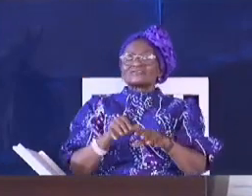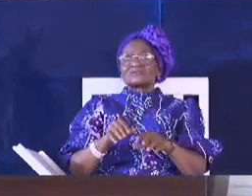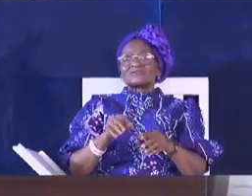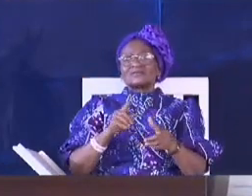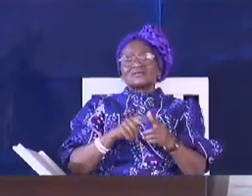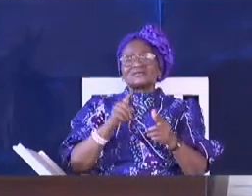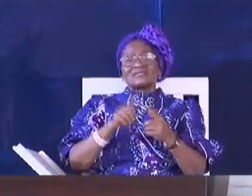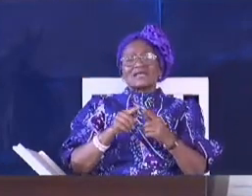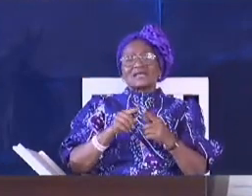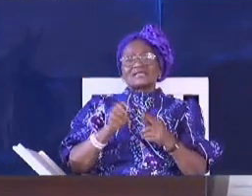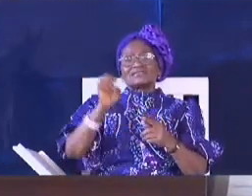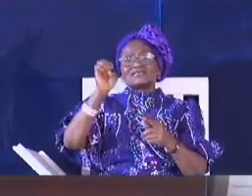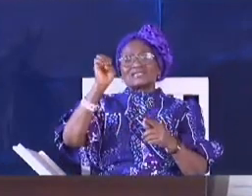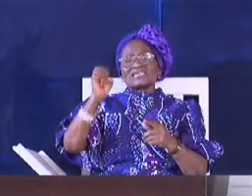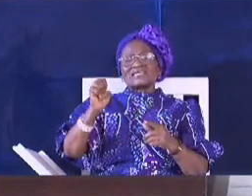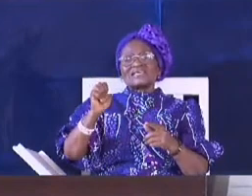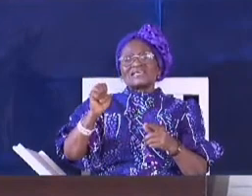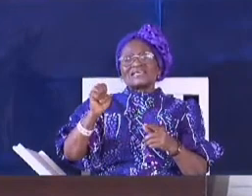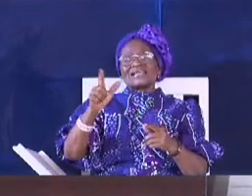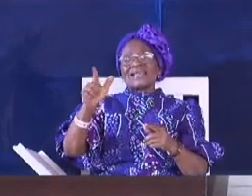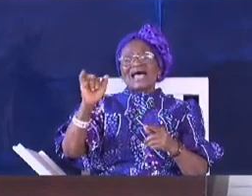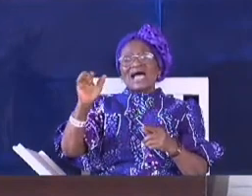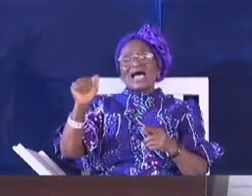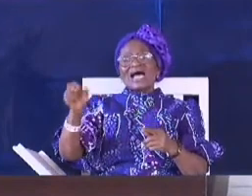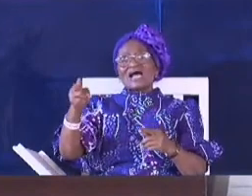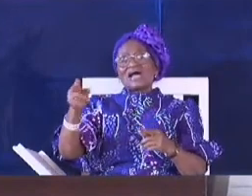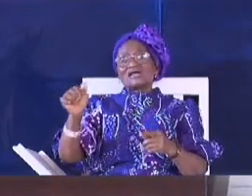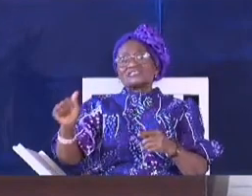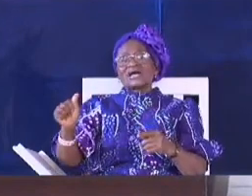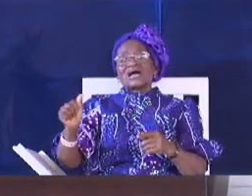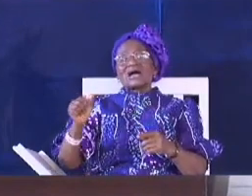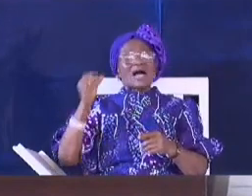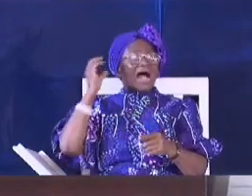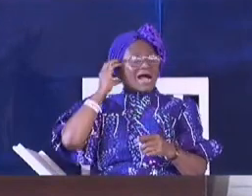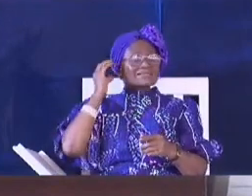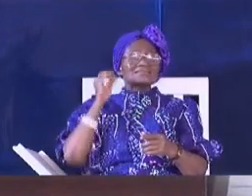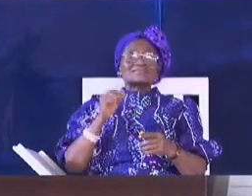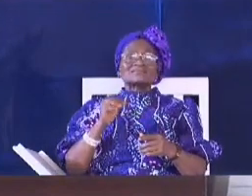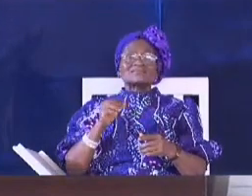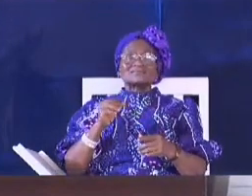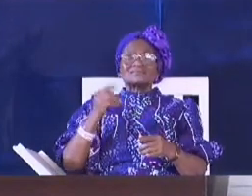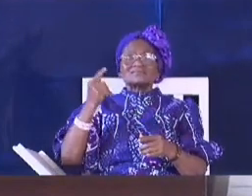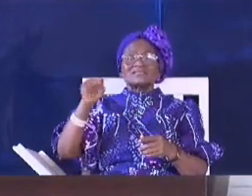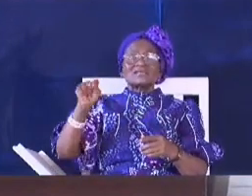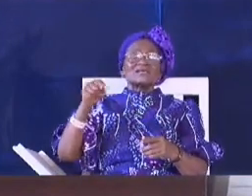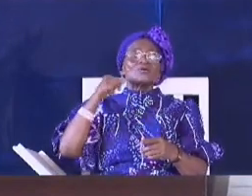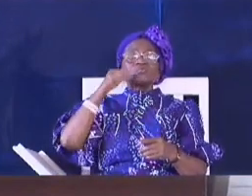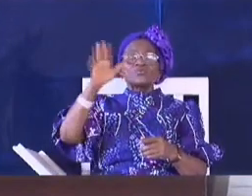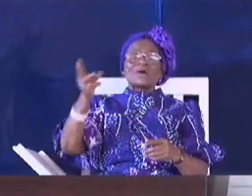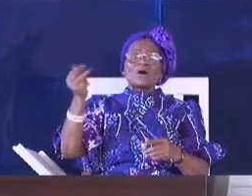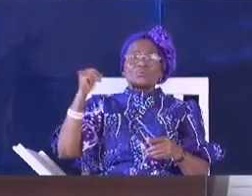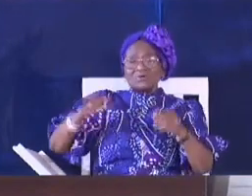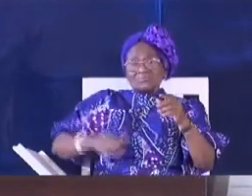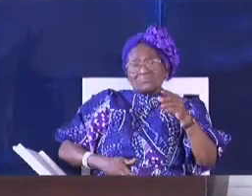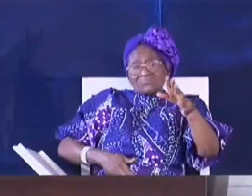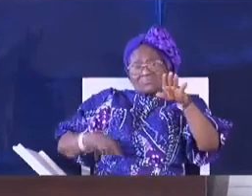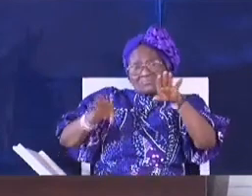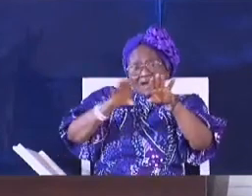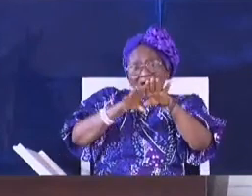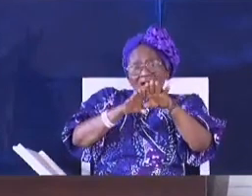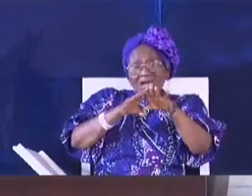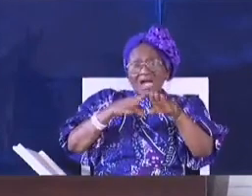Then Elisha heard that the woman was barren. And he